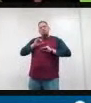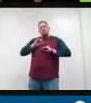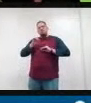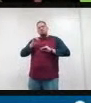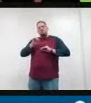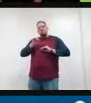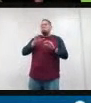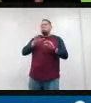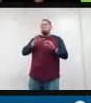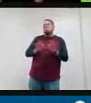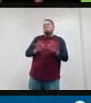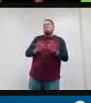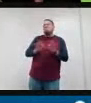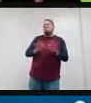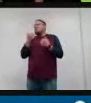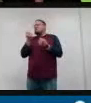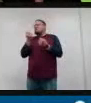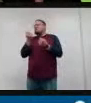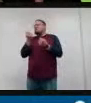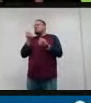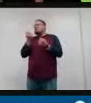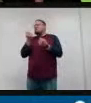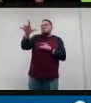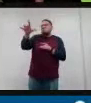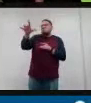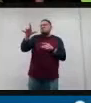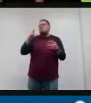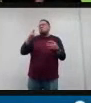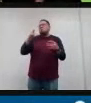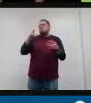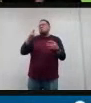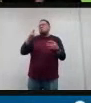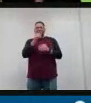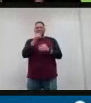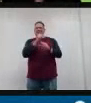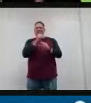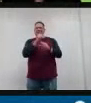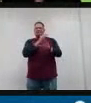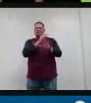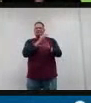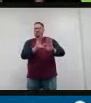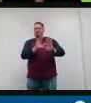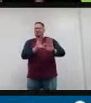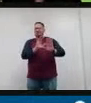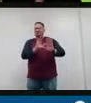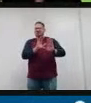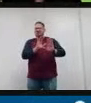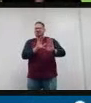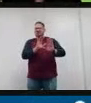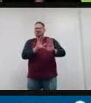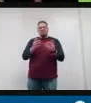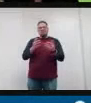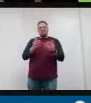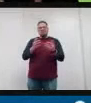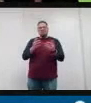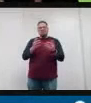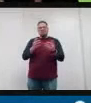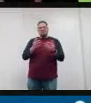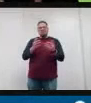contribute. So I'm not holding it against anybody. Whether the times were such that everybody got carried